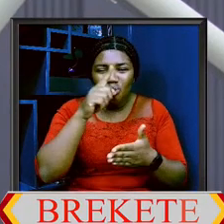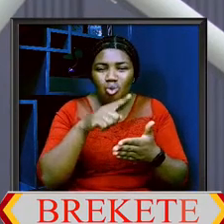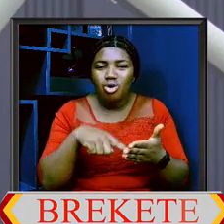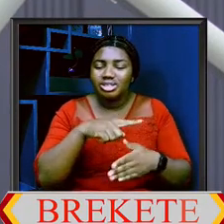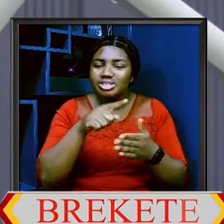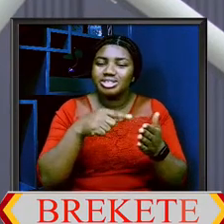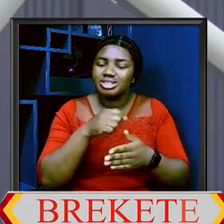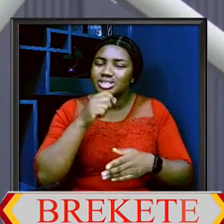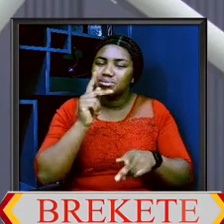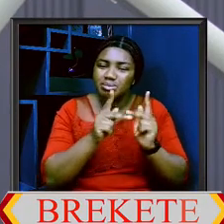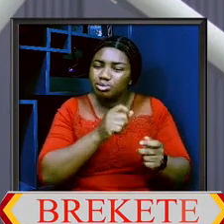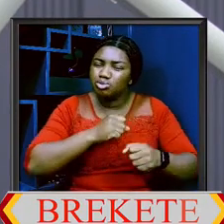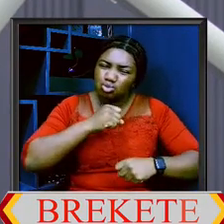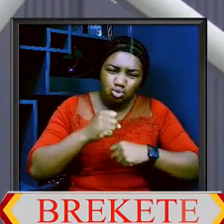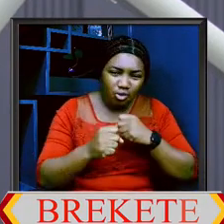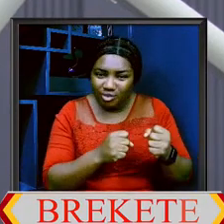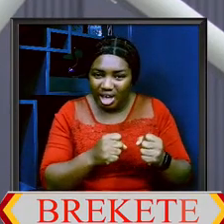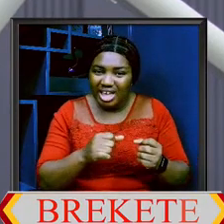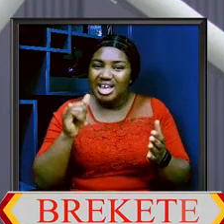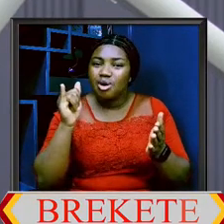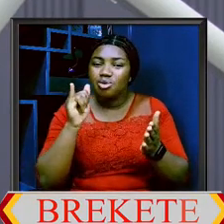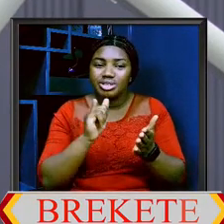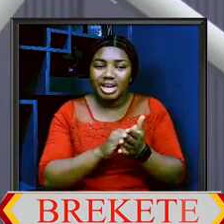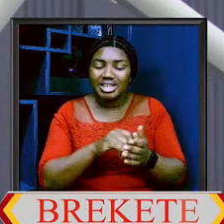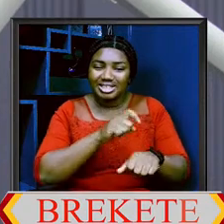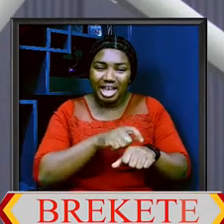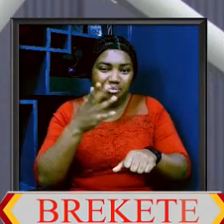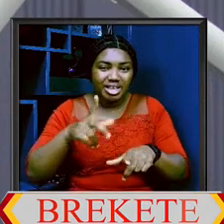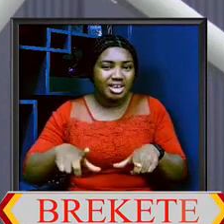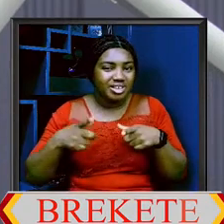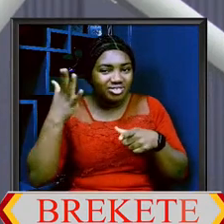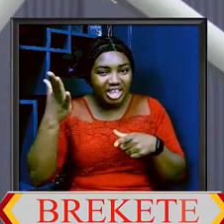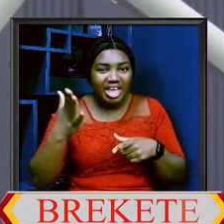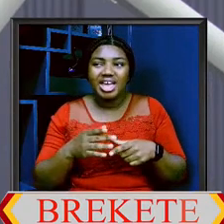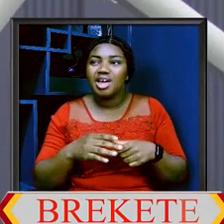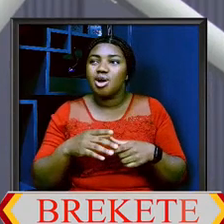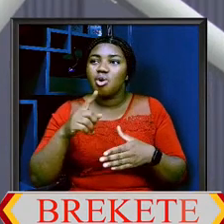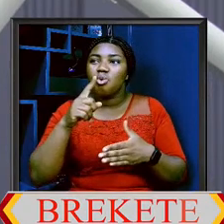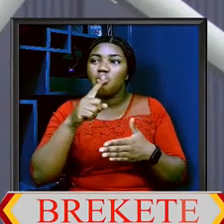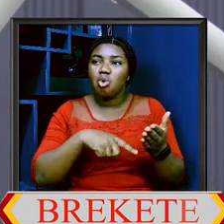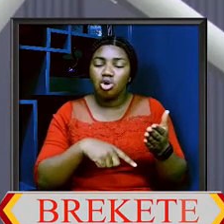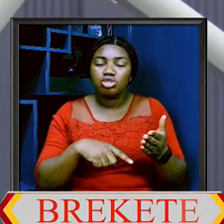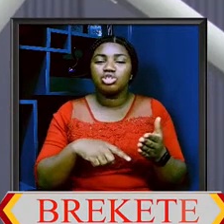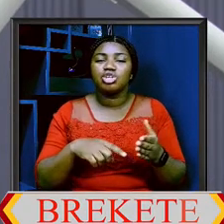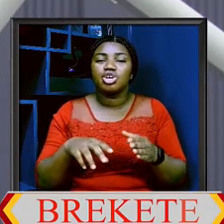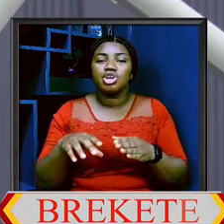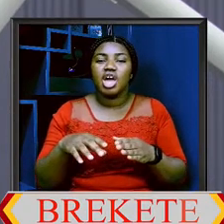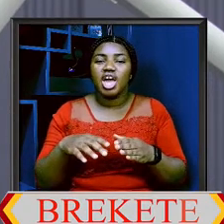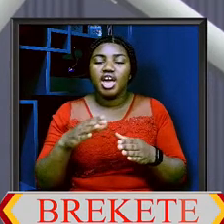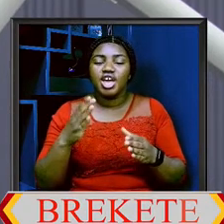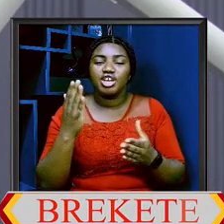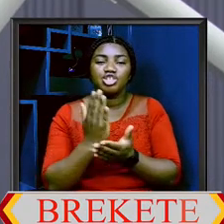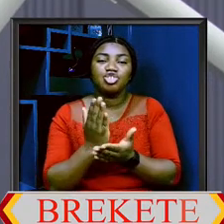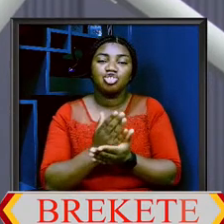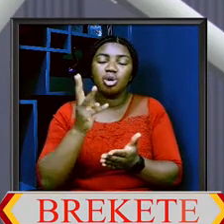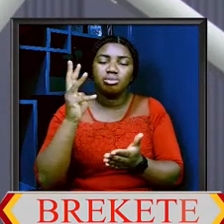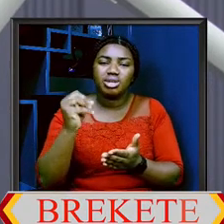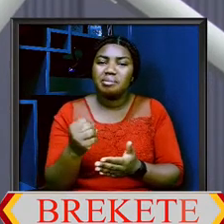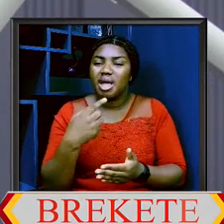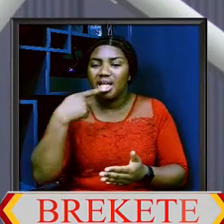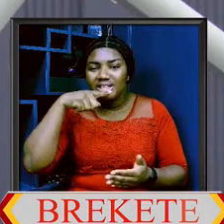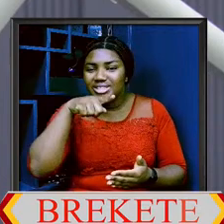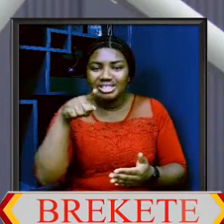that place if you see the way th they worry them snakes and everything M the house now they maintain the house through now then they maintain the